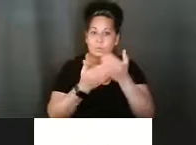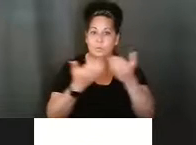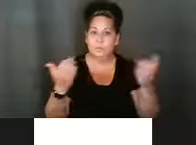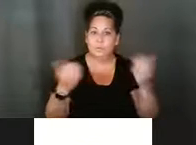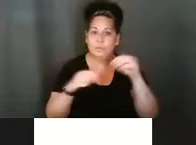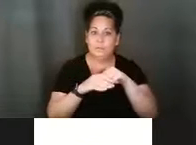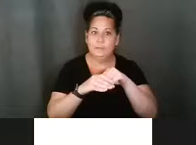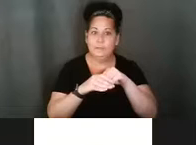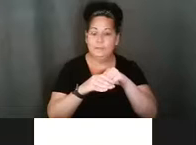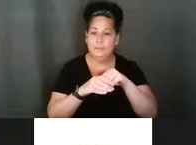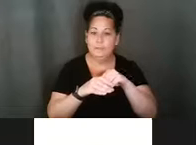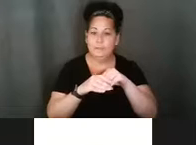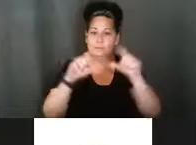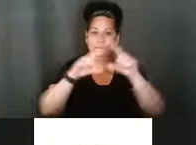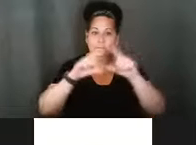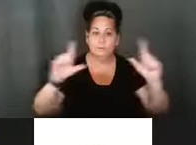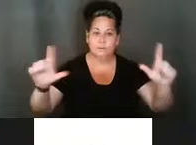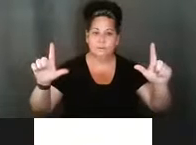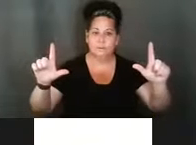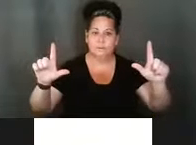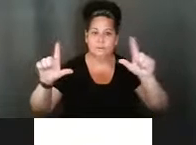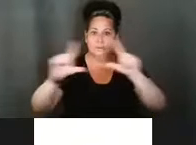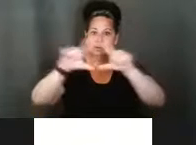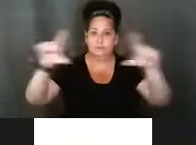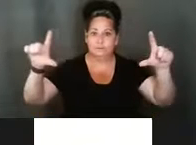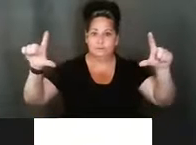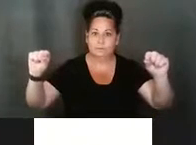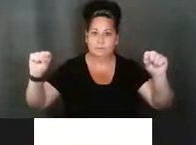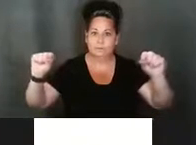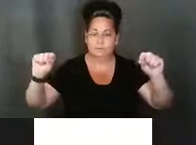banner. So if you would click your back arrow.